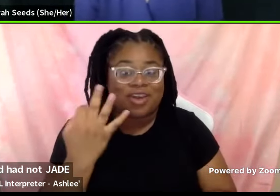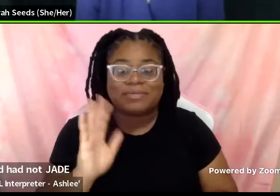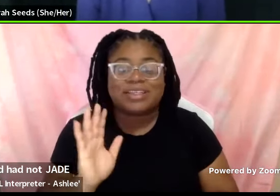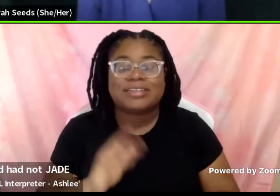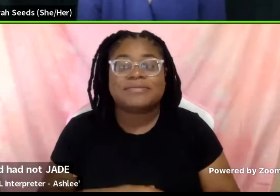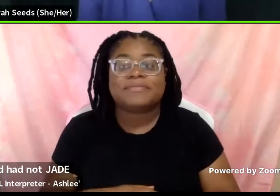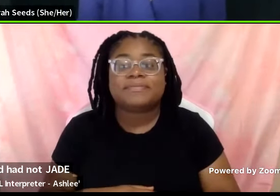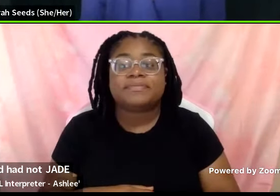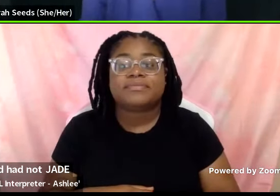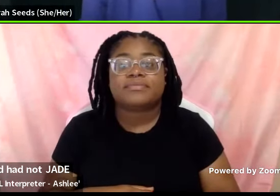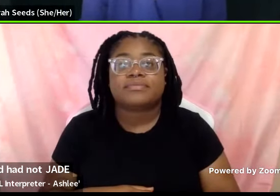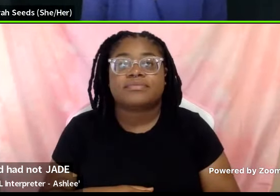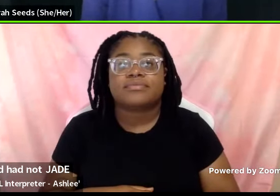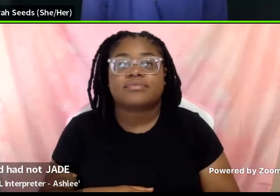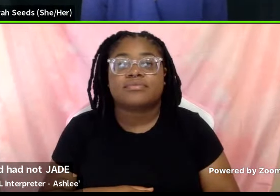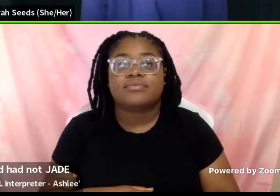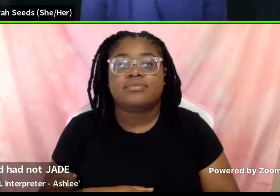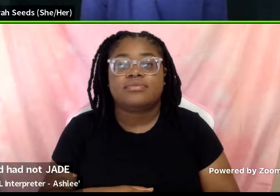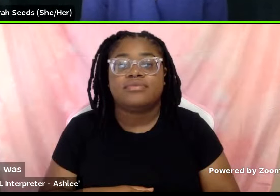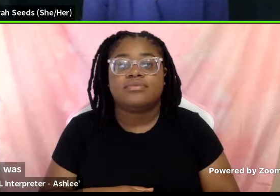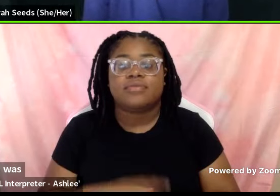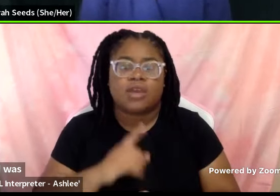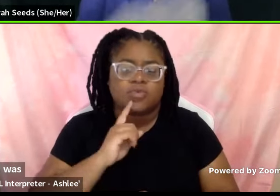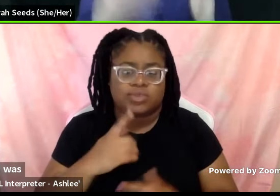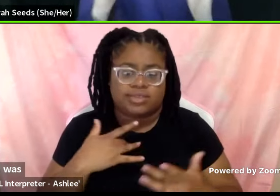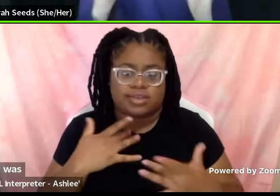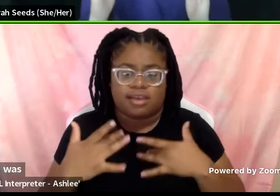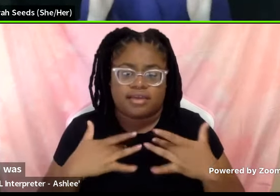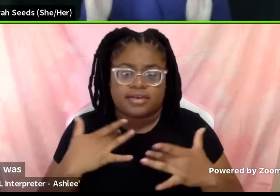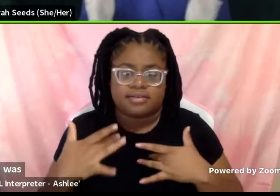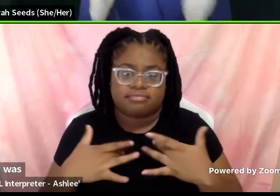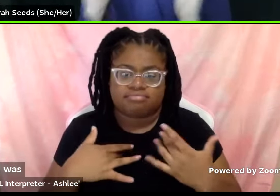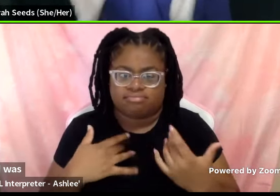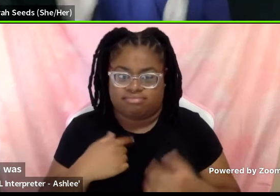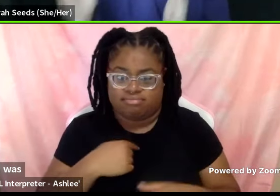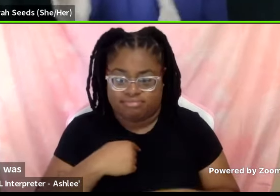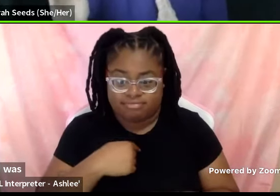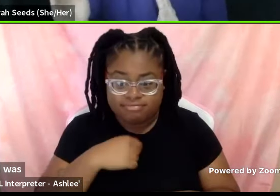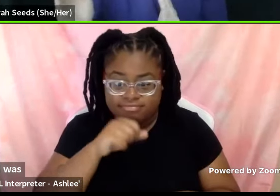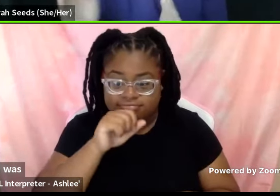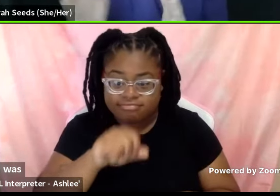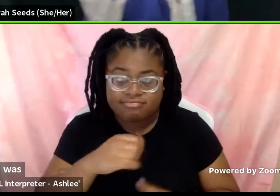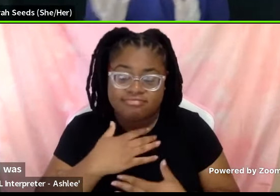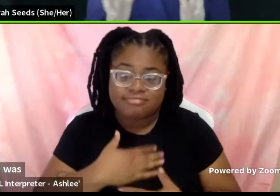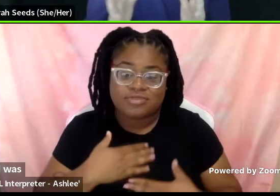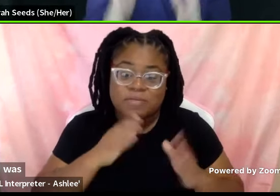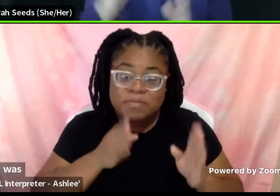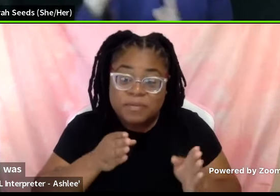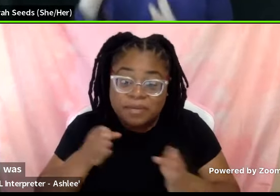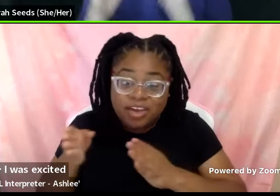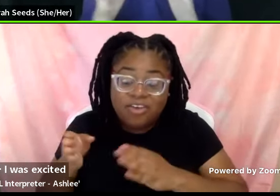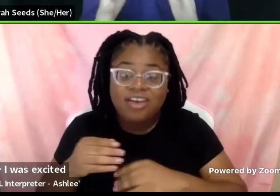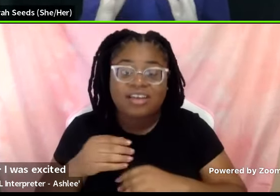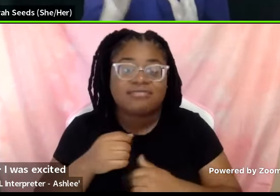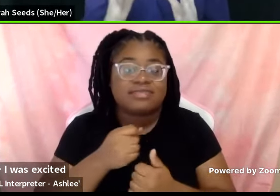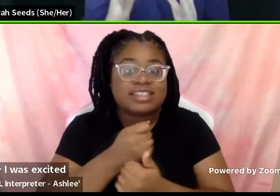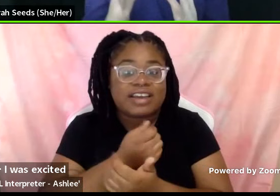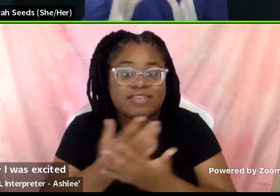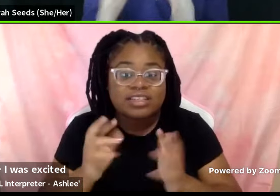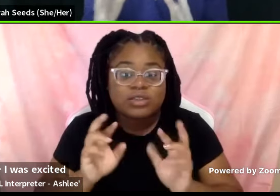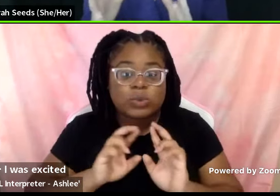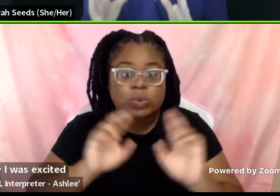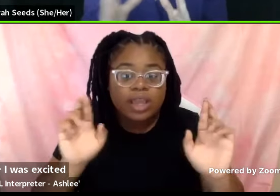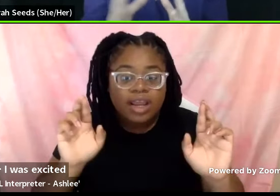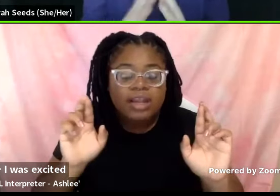like, so I was like really excited by it though, because I love preparing and having the right preparation and making sure that everything is ready. So we